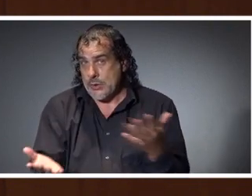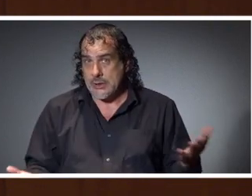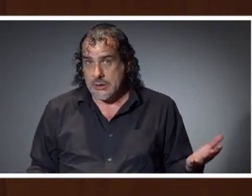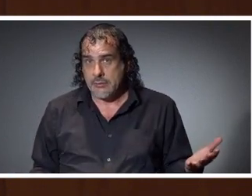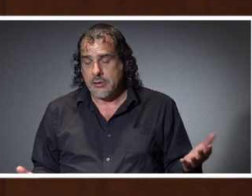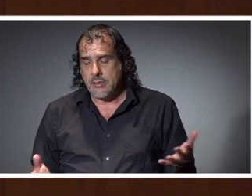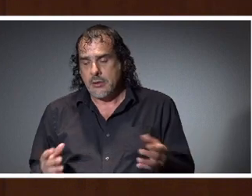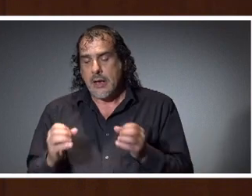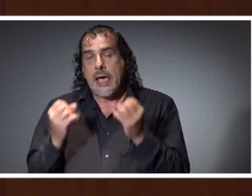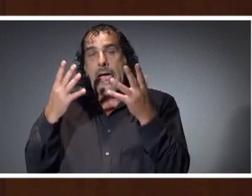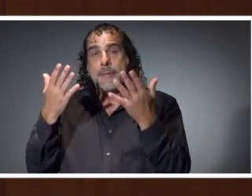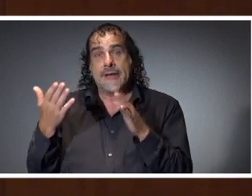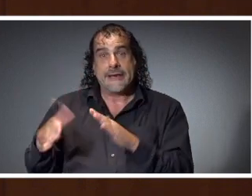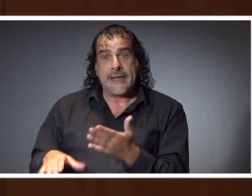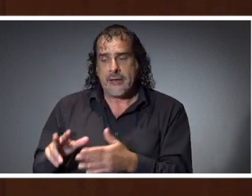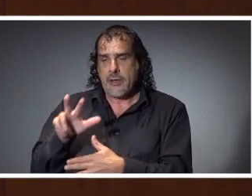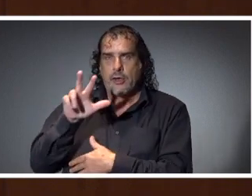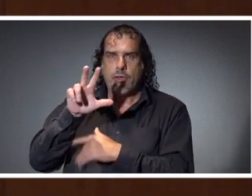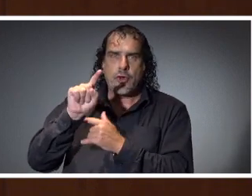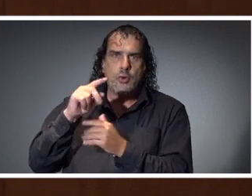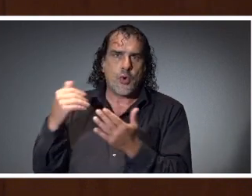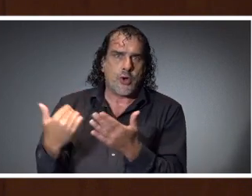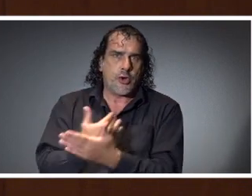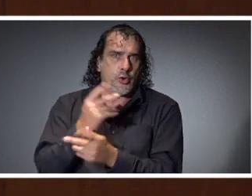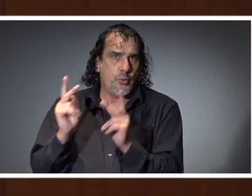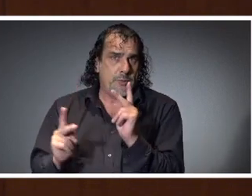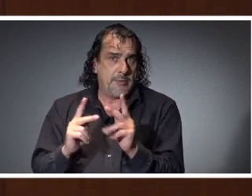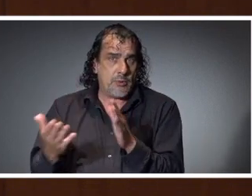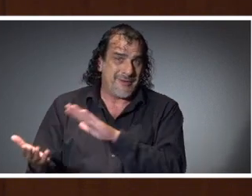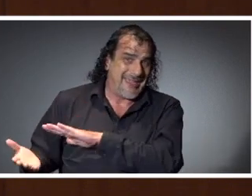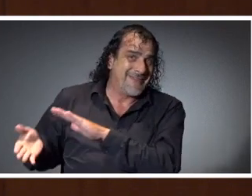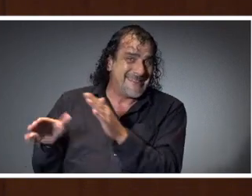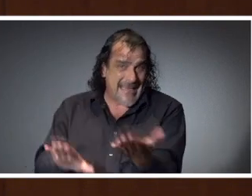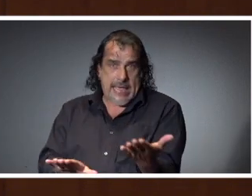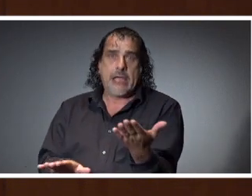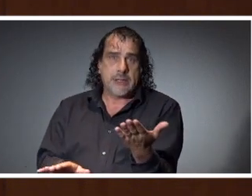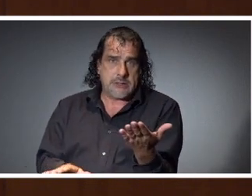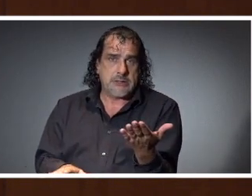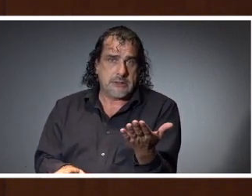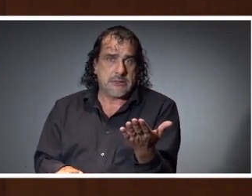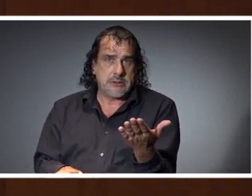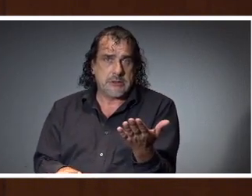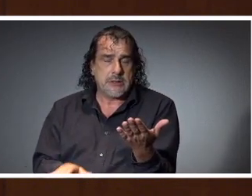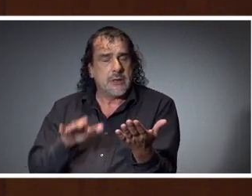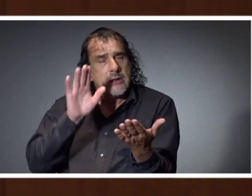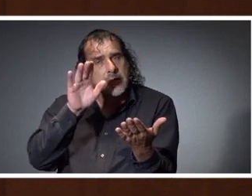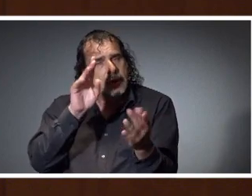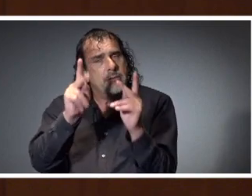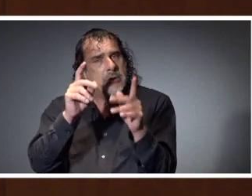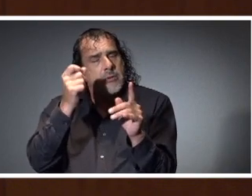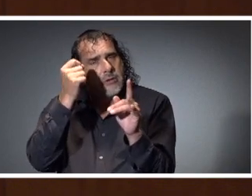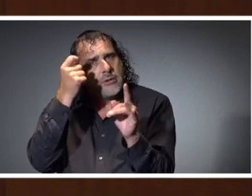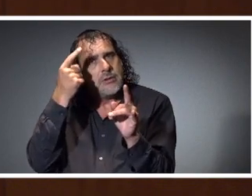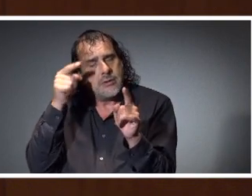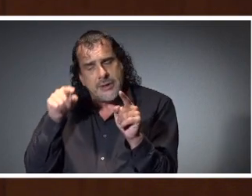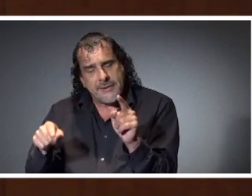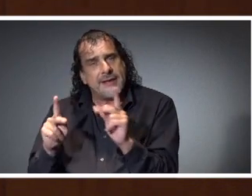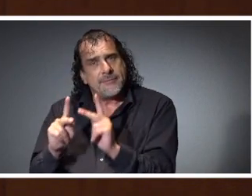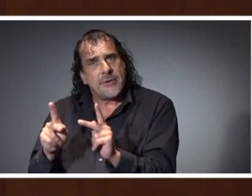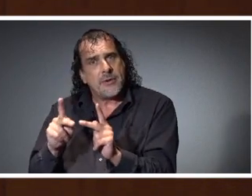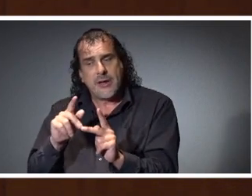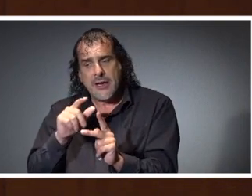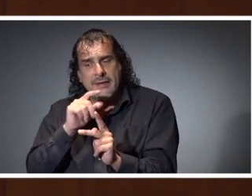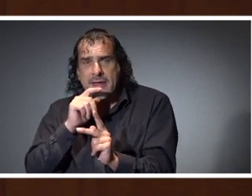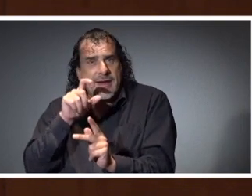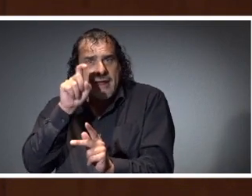number of deaths, we have 31 new deaths among Mississippians. And we need to realize that these are people who did not have